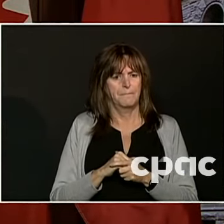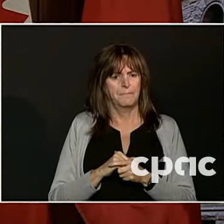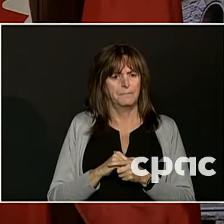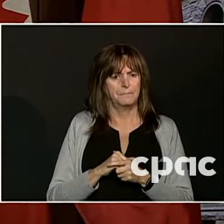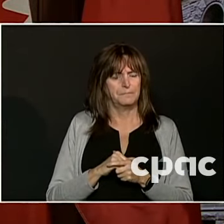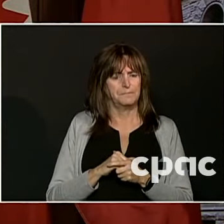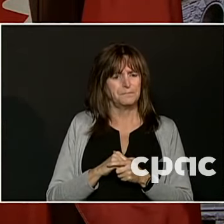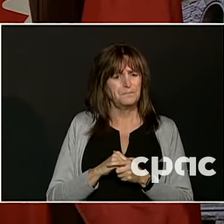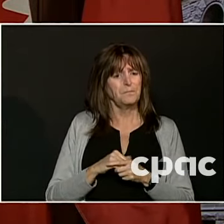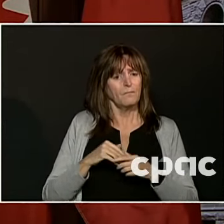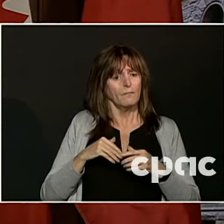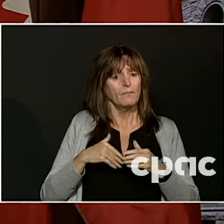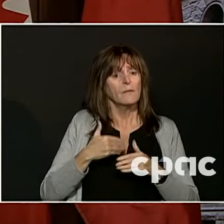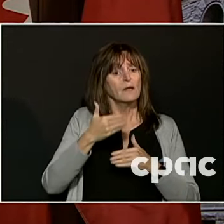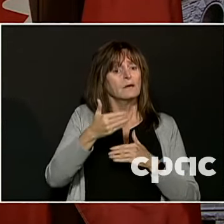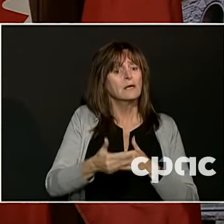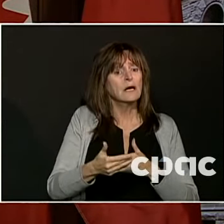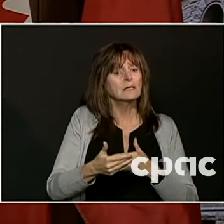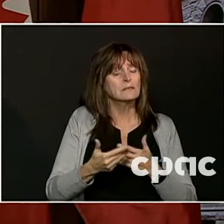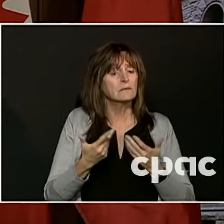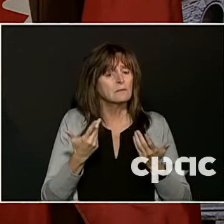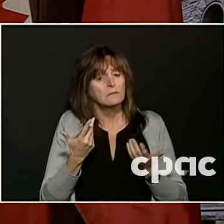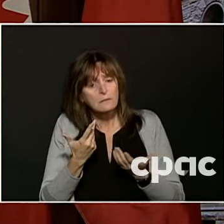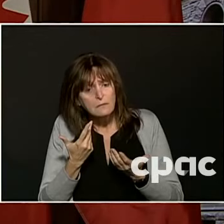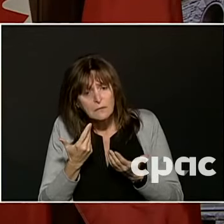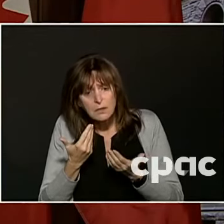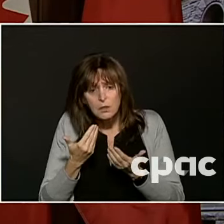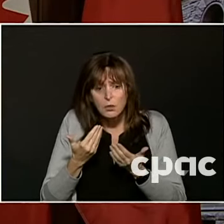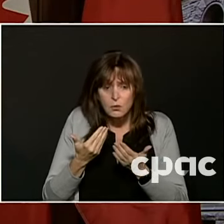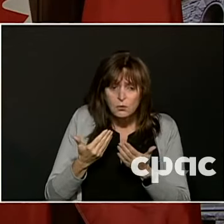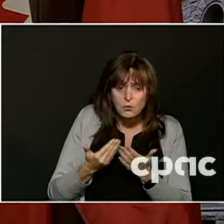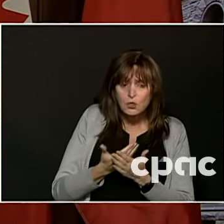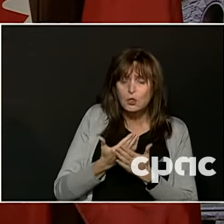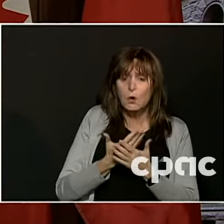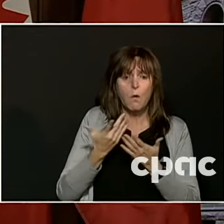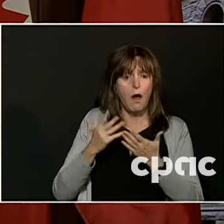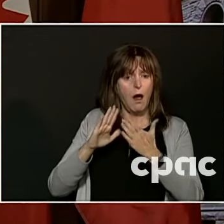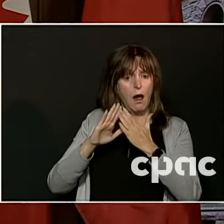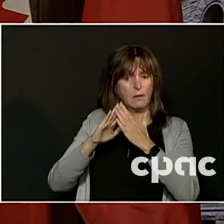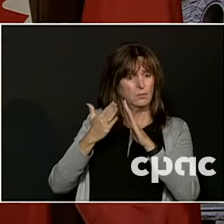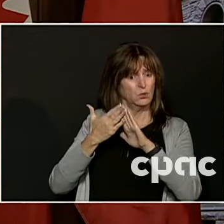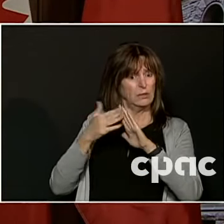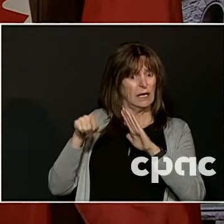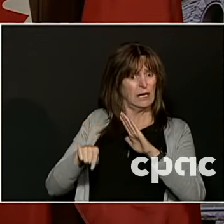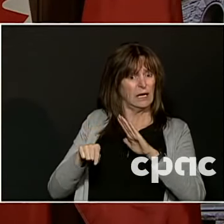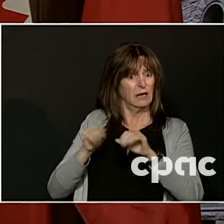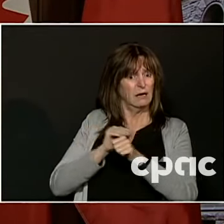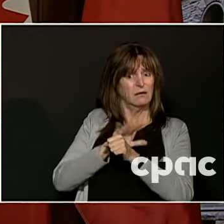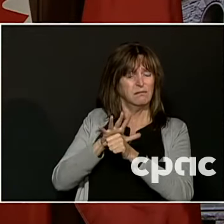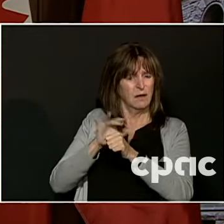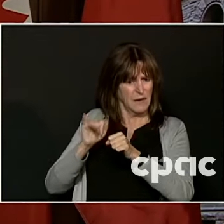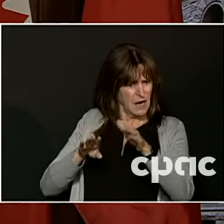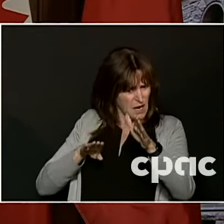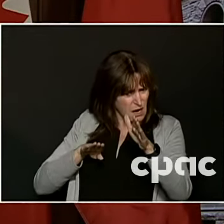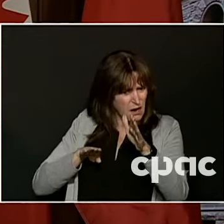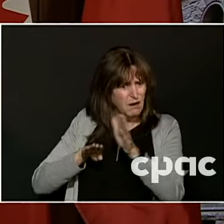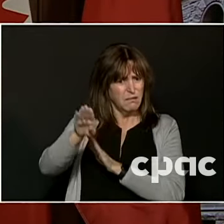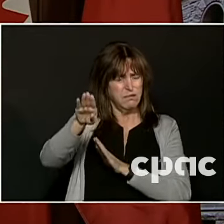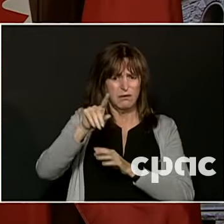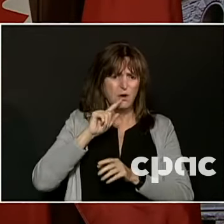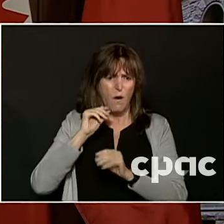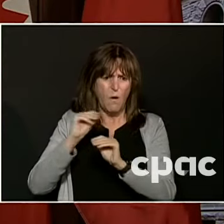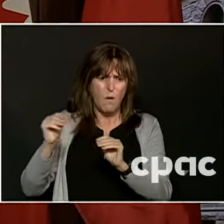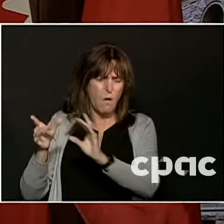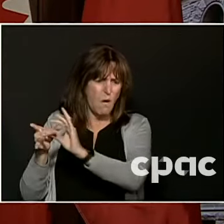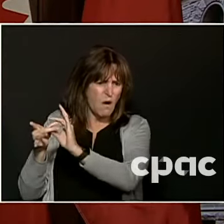units. This slide shows a high level of cases with no epidemiological link across some public health units.